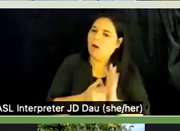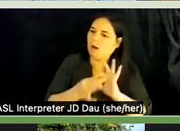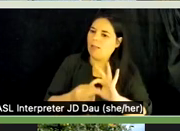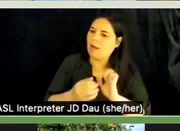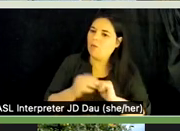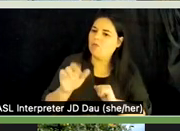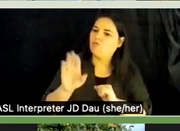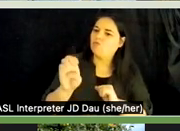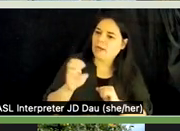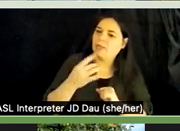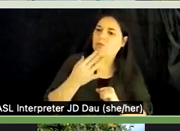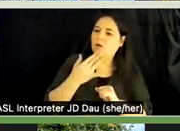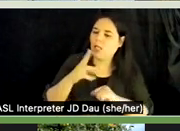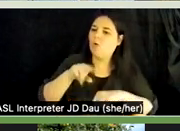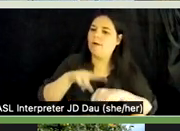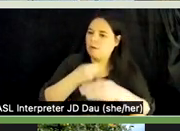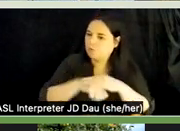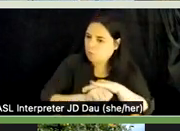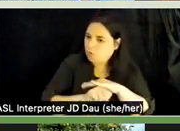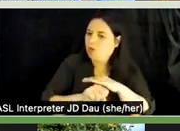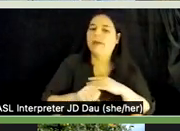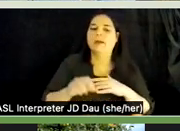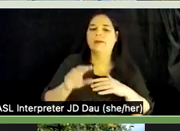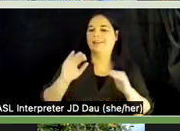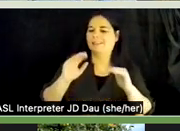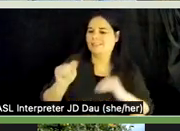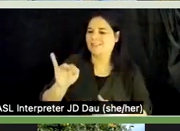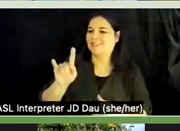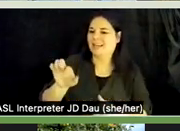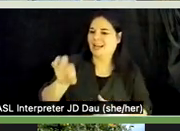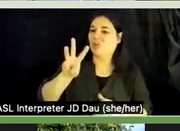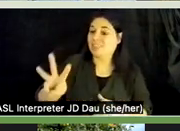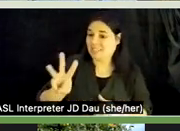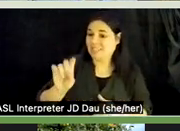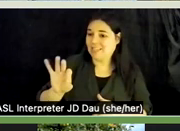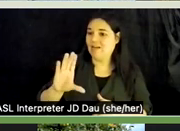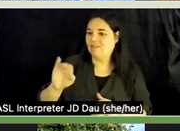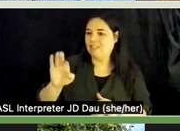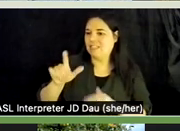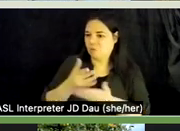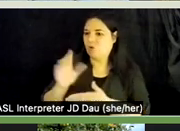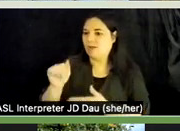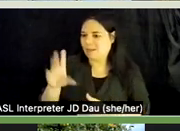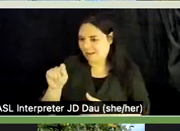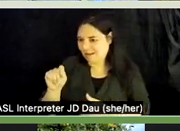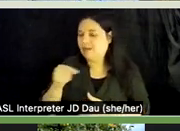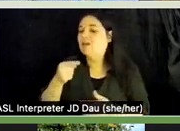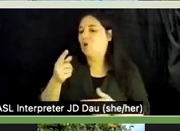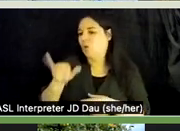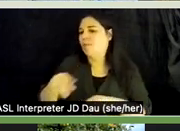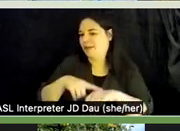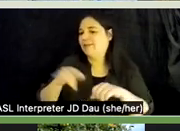color or national origin discrimination, Title VI of the Civil Rights Act, and there too they may choose to keep